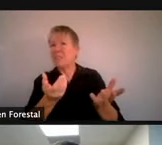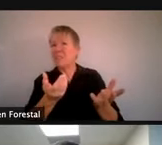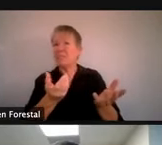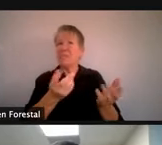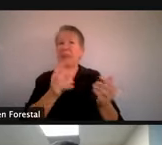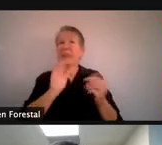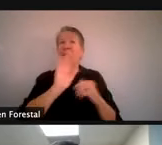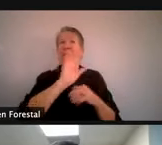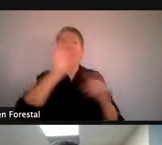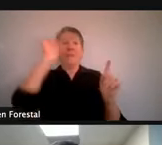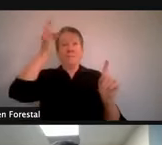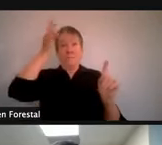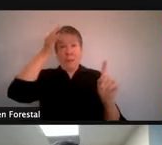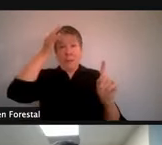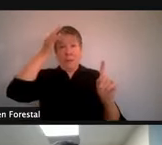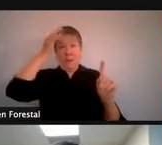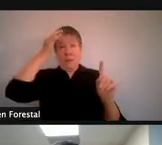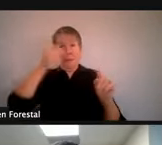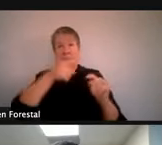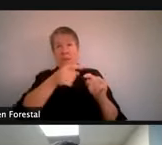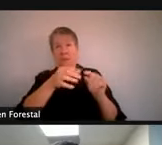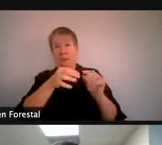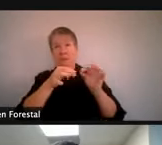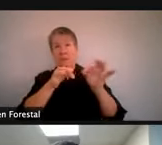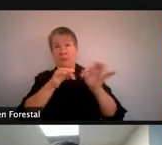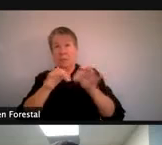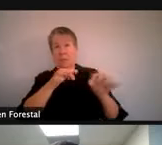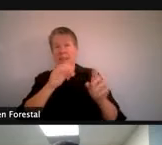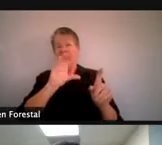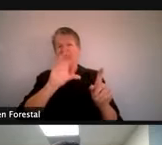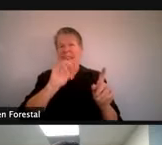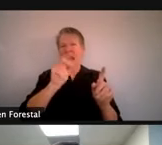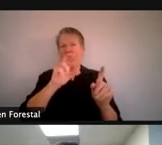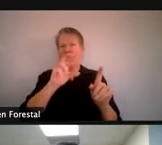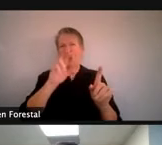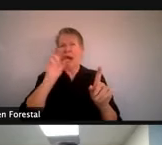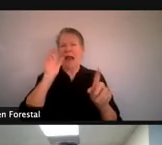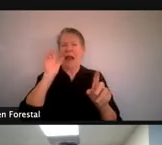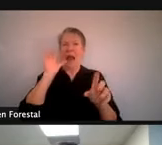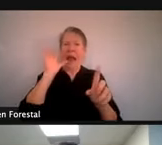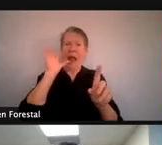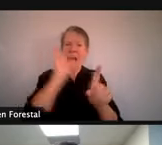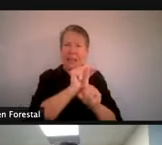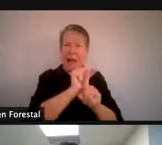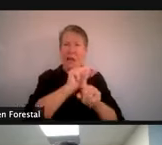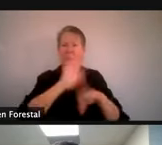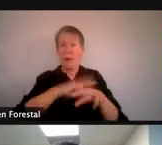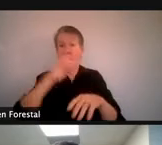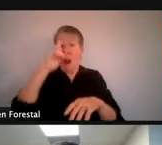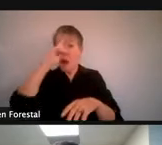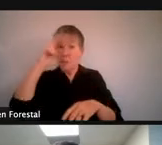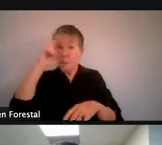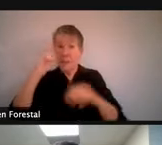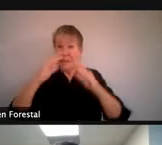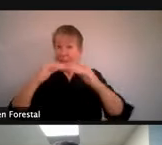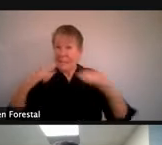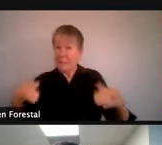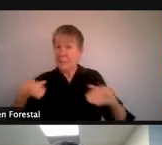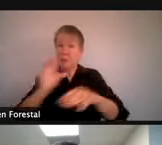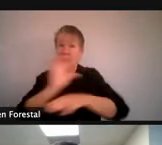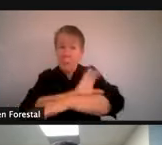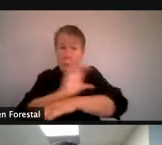to cyber attacks on healthcare and hospital systems. I will let the statement stand where it is, but I promise you,